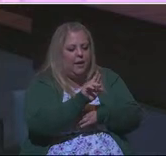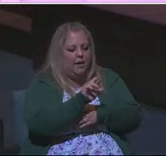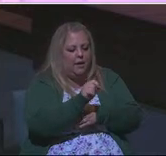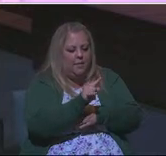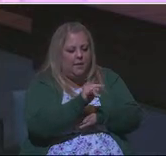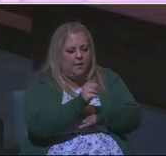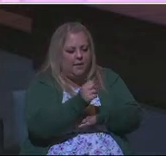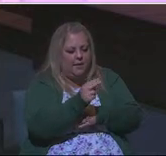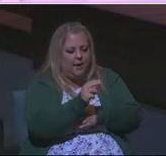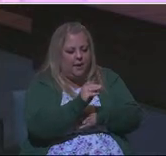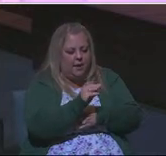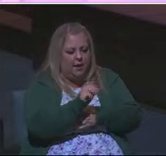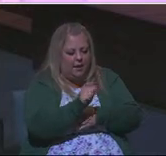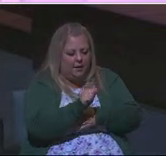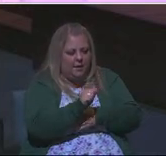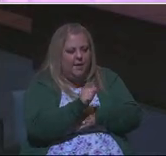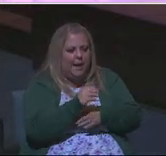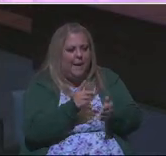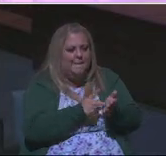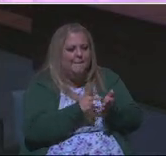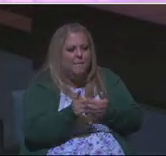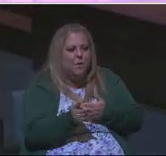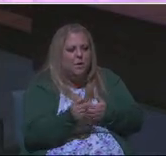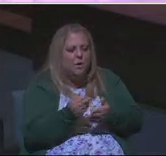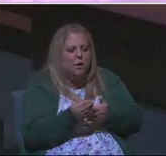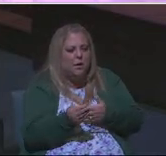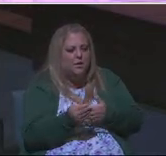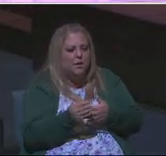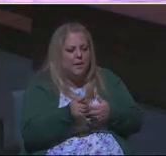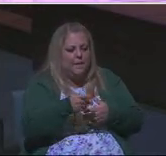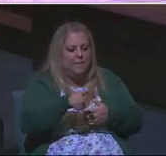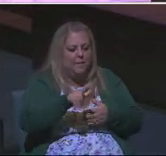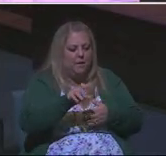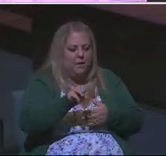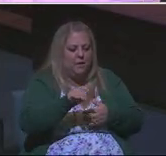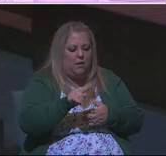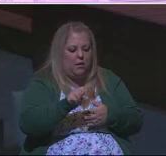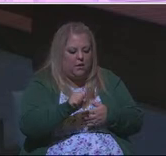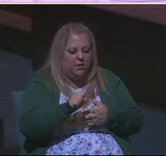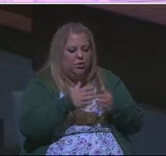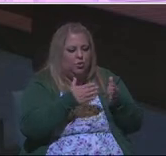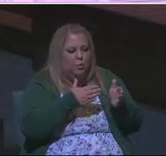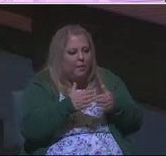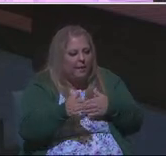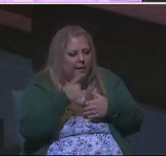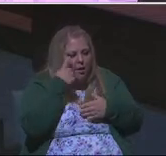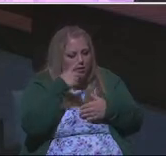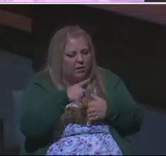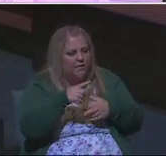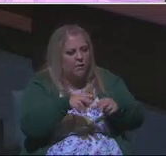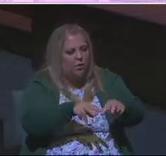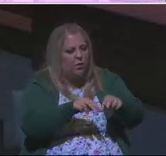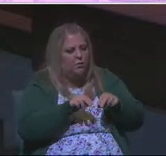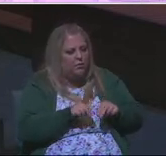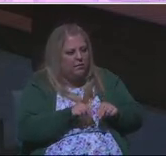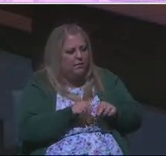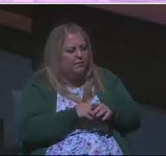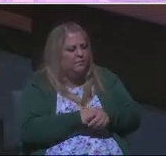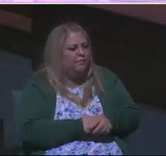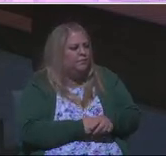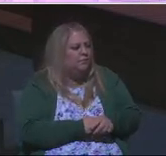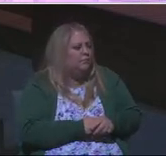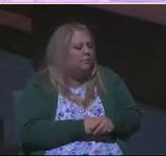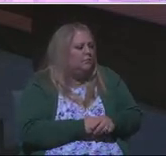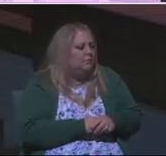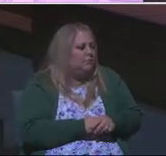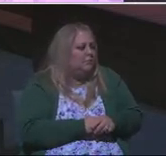buy plots. I mean, we don't, but people do. Buy plots, you know, in preparation for the inevitable, right?